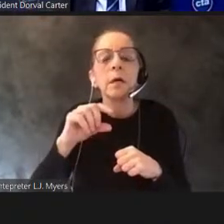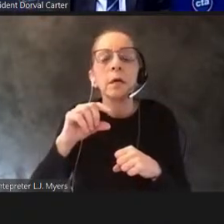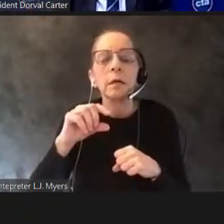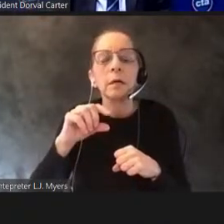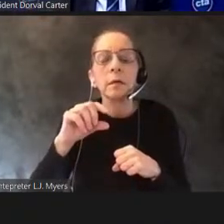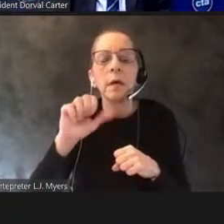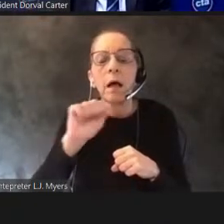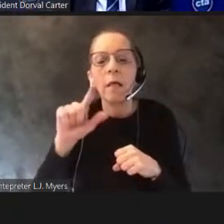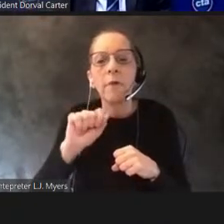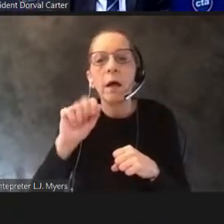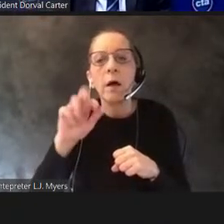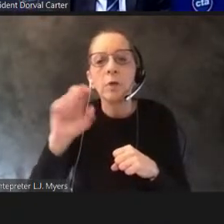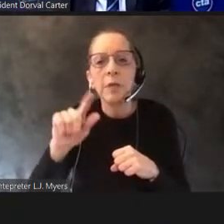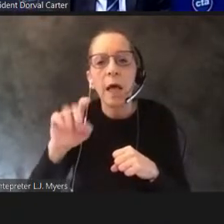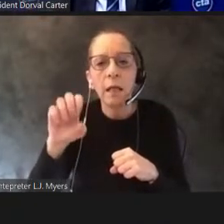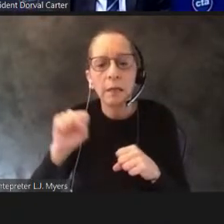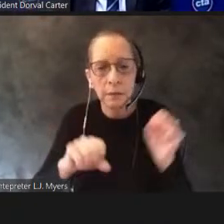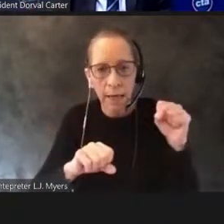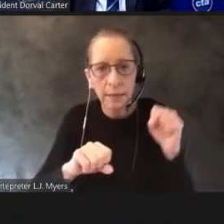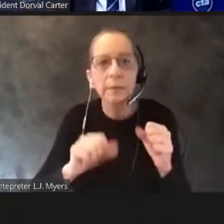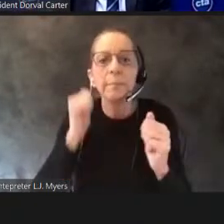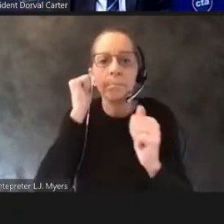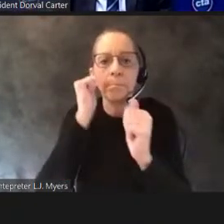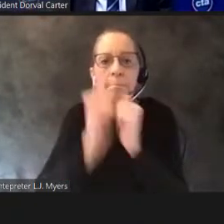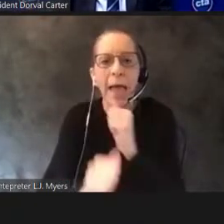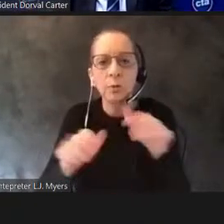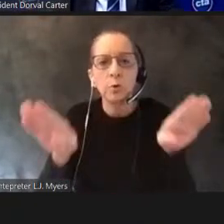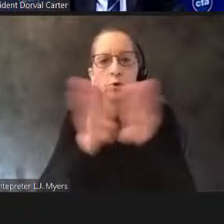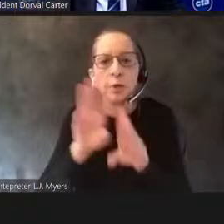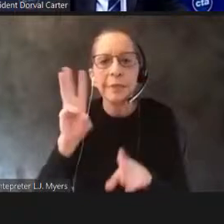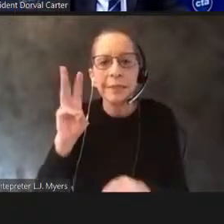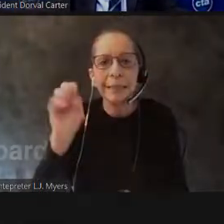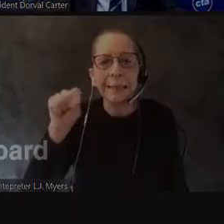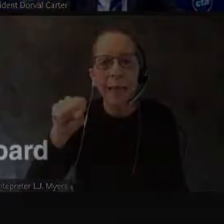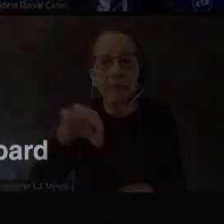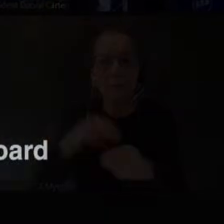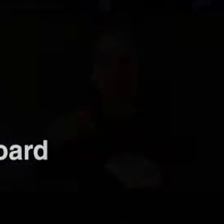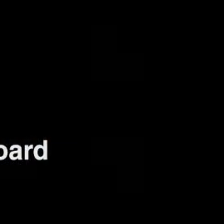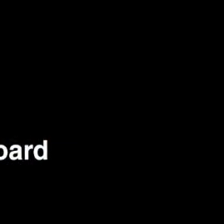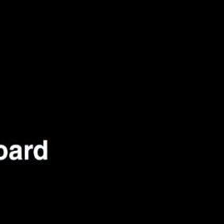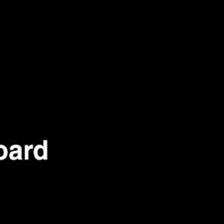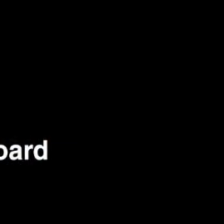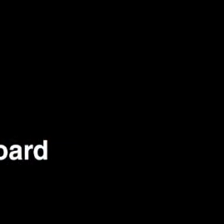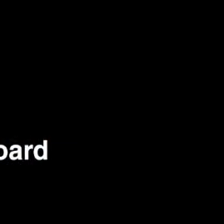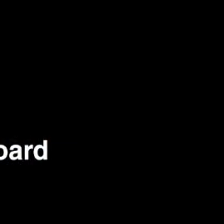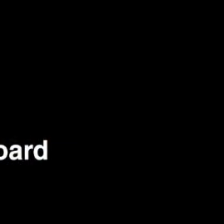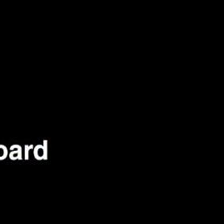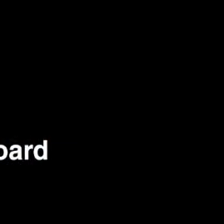Yes. Motion to adjourn passes with 6 yes votes, so we are adjourned. Thank you.